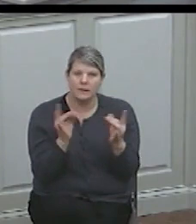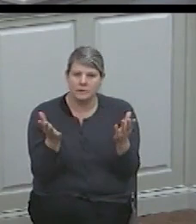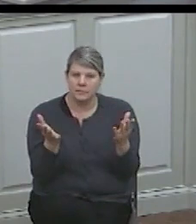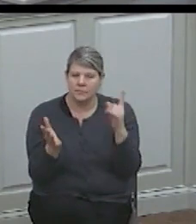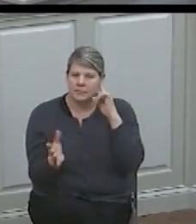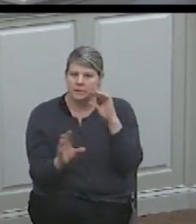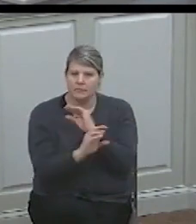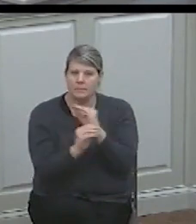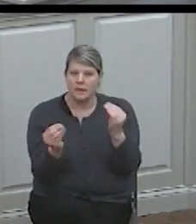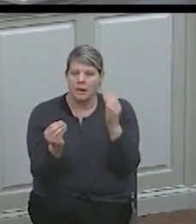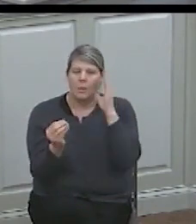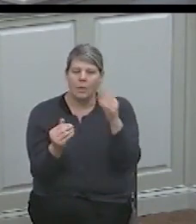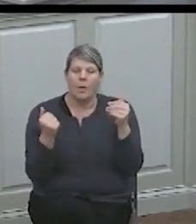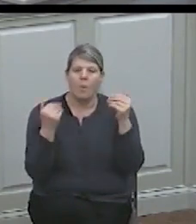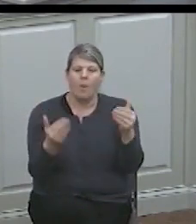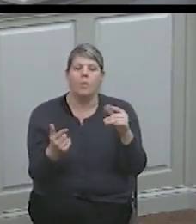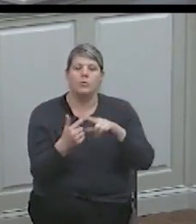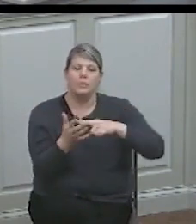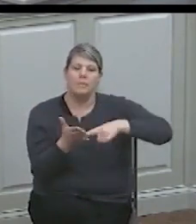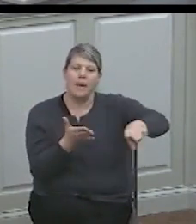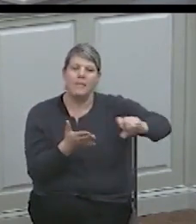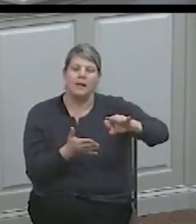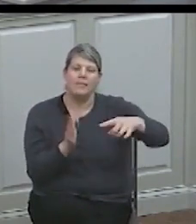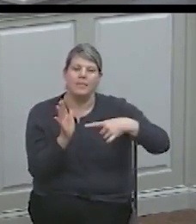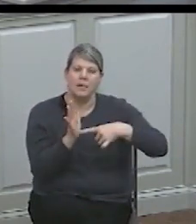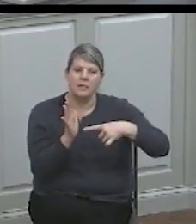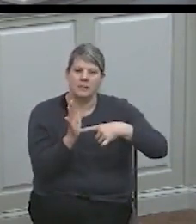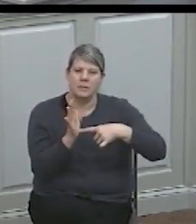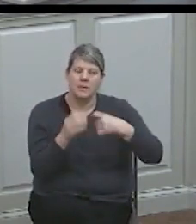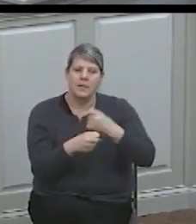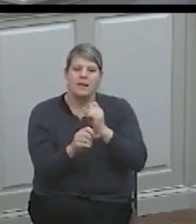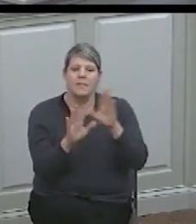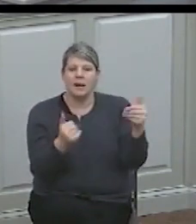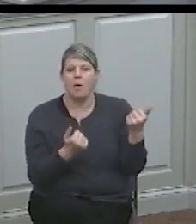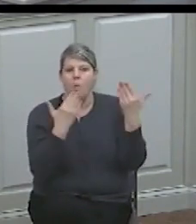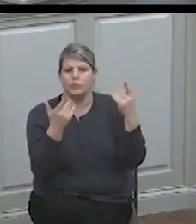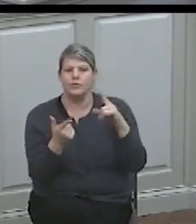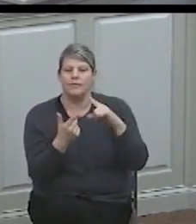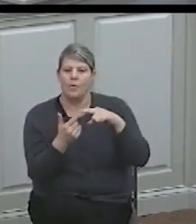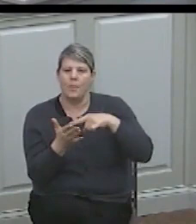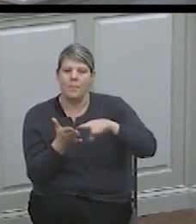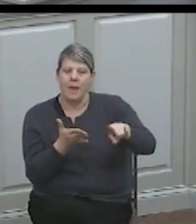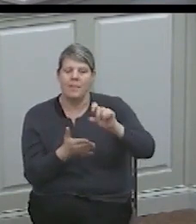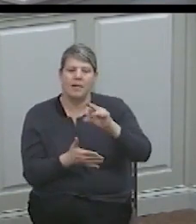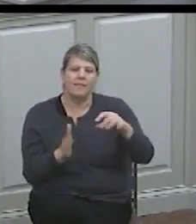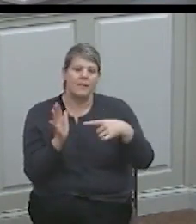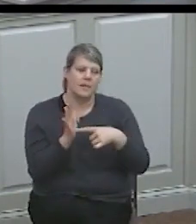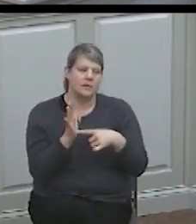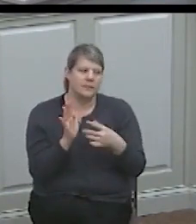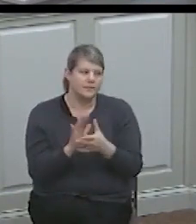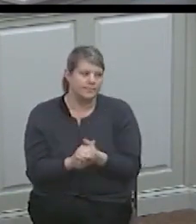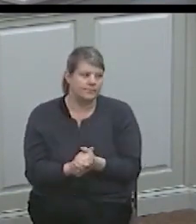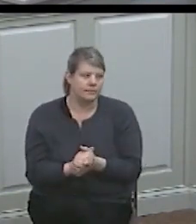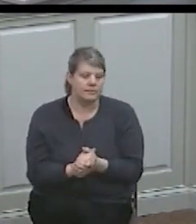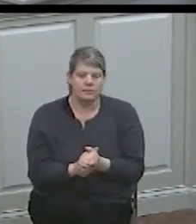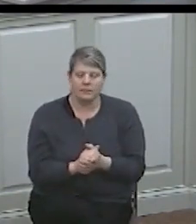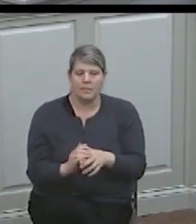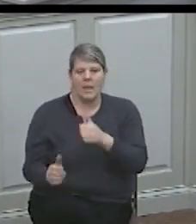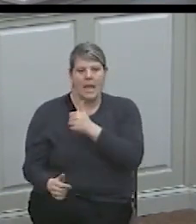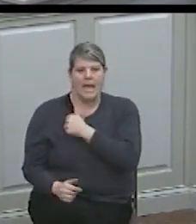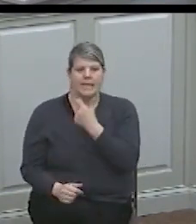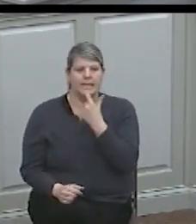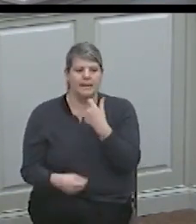Seeing none, we'll move right to the payment of the bills. Do I hear a motion to approve the payment of the bills as presented? I move to pay